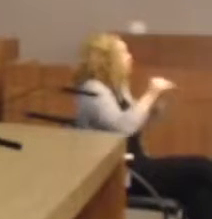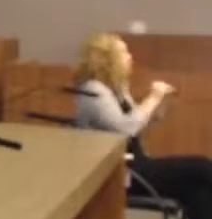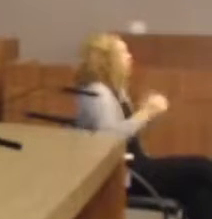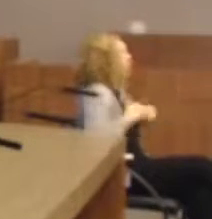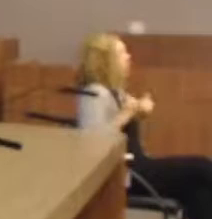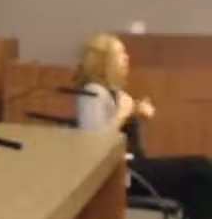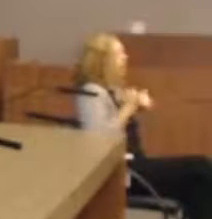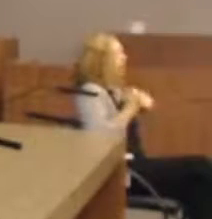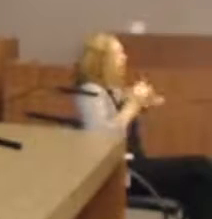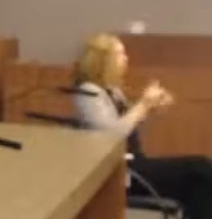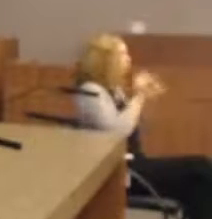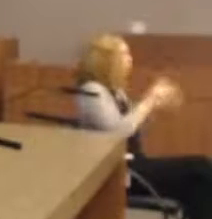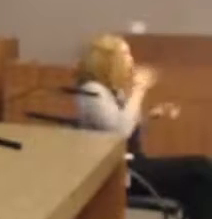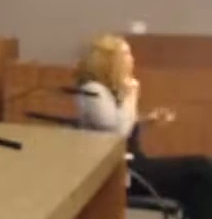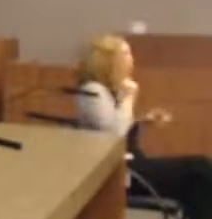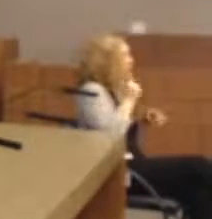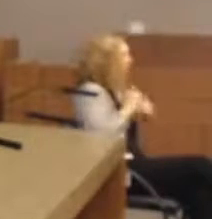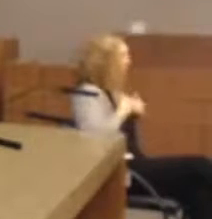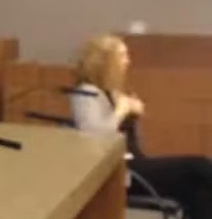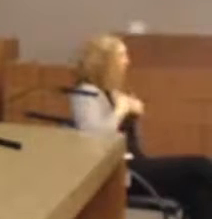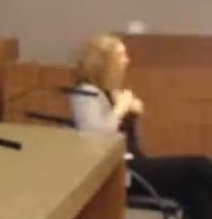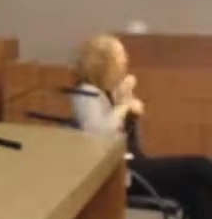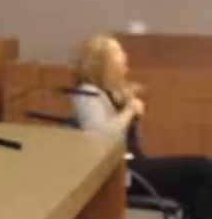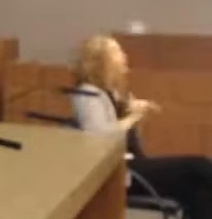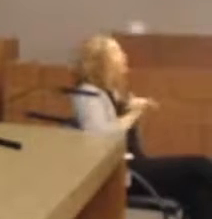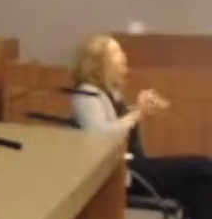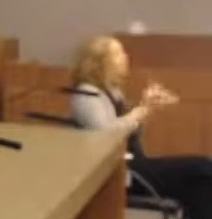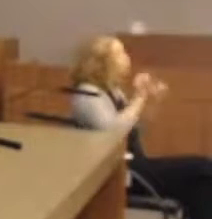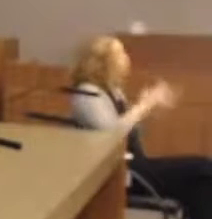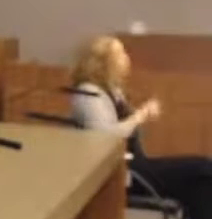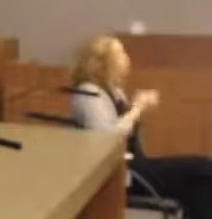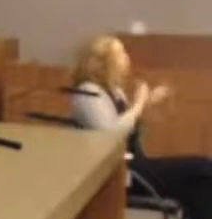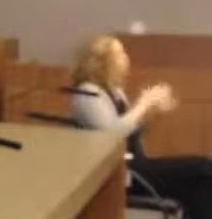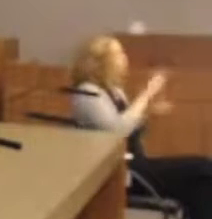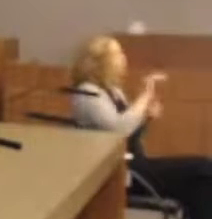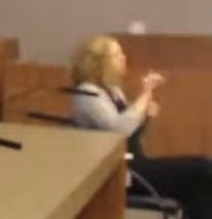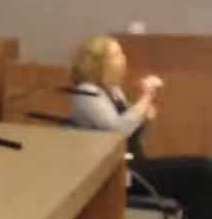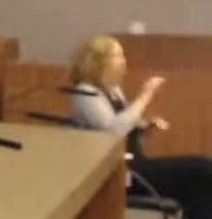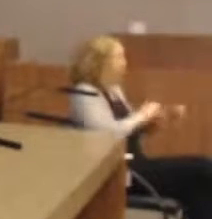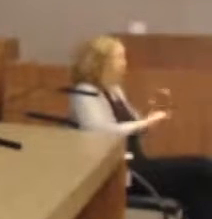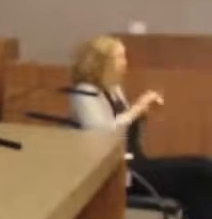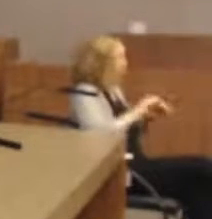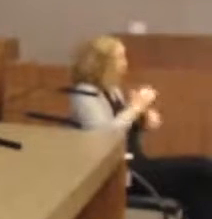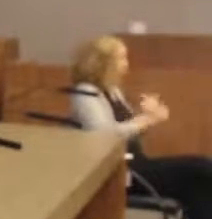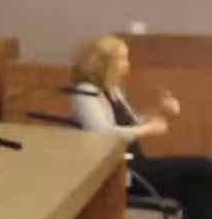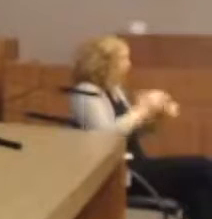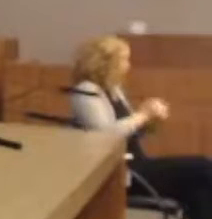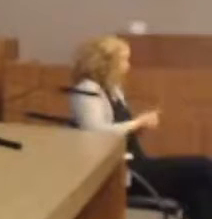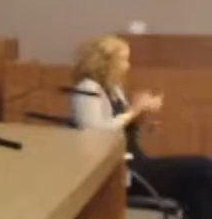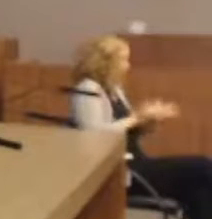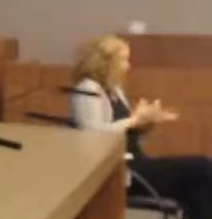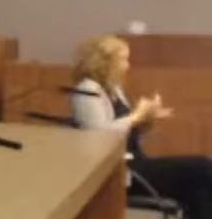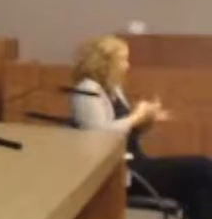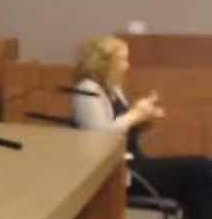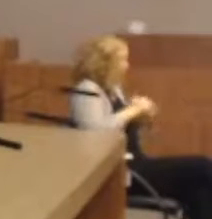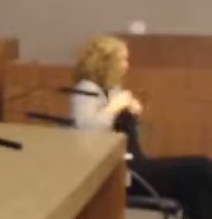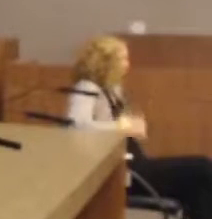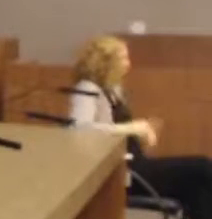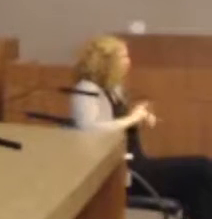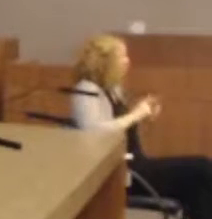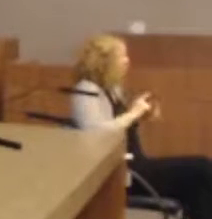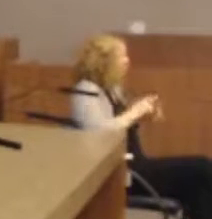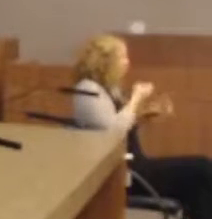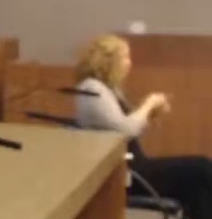reasons. One is that trauma creates this biochemical process that's poisoning the body. But two, when it happens to children, it